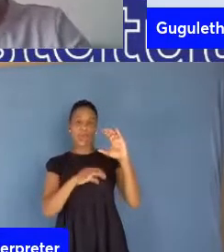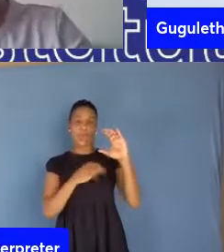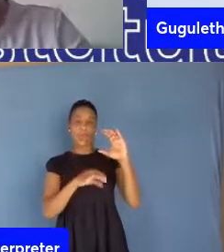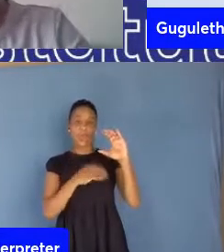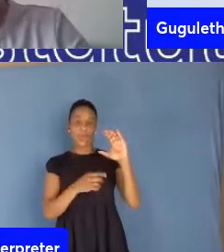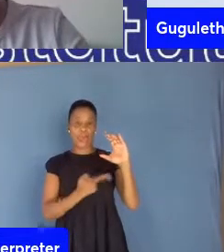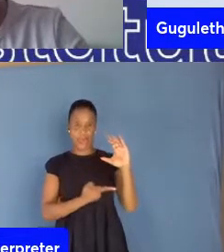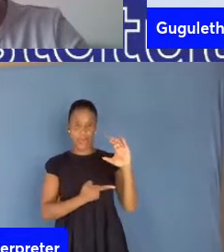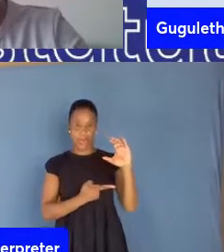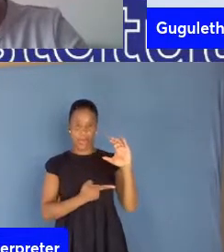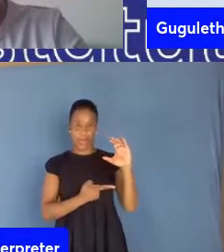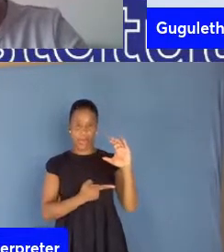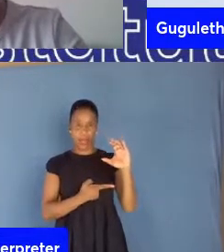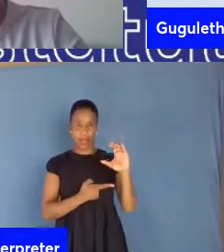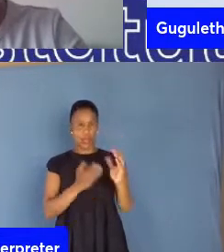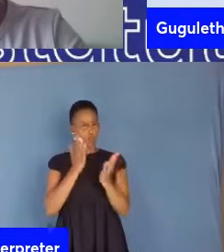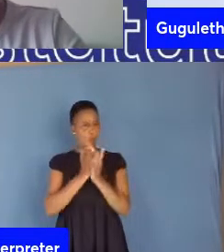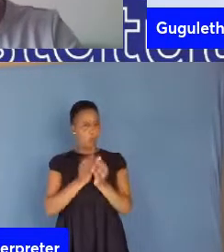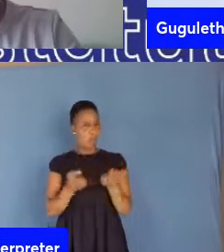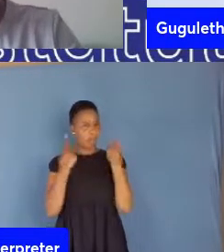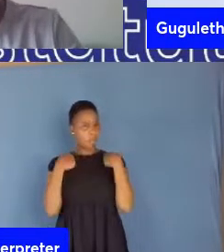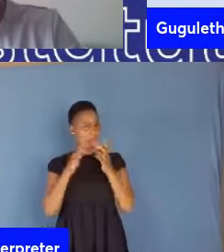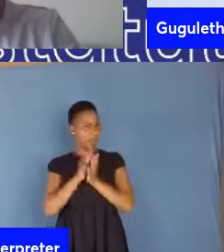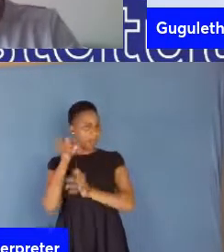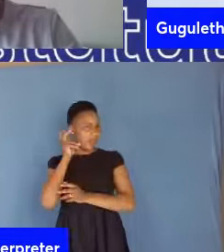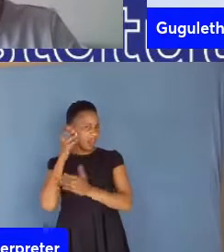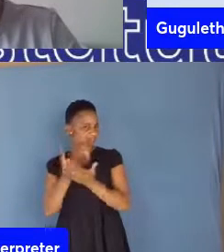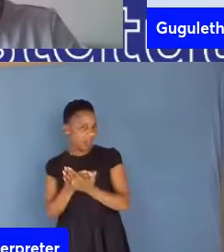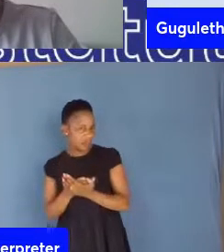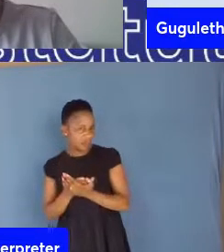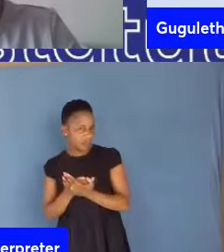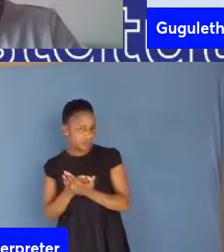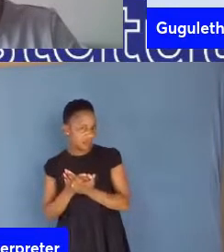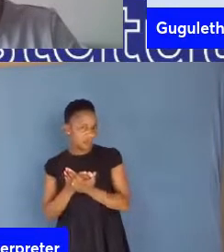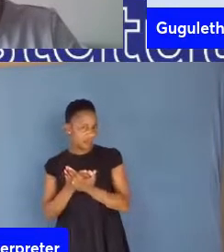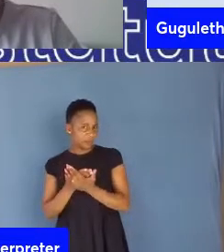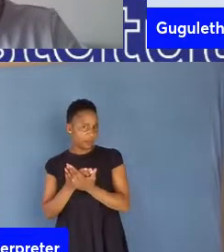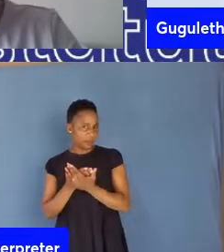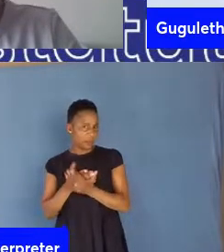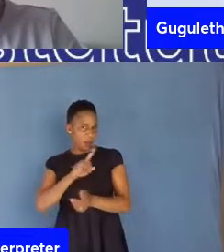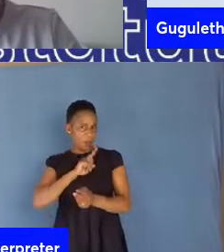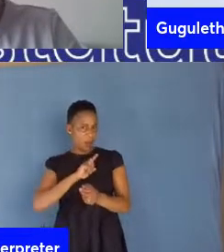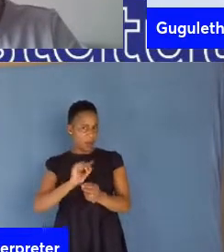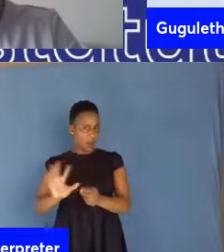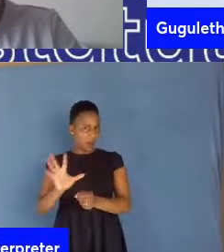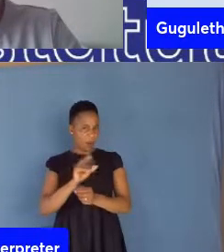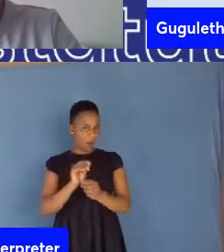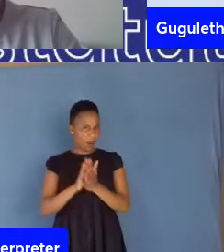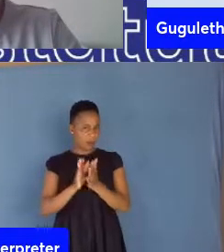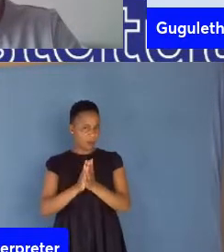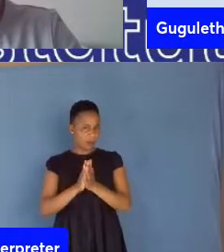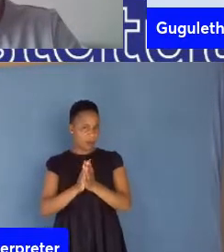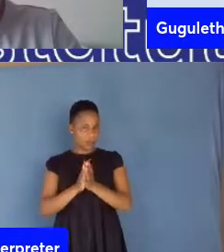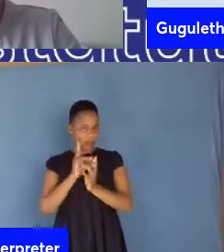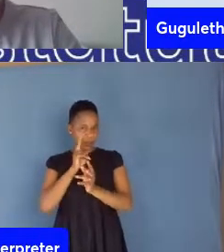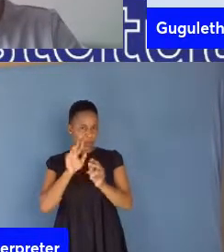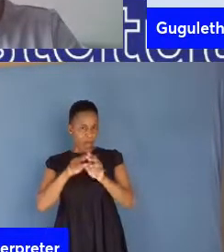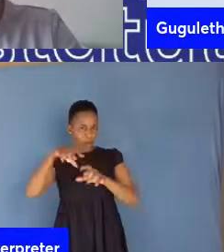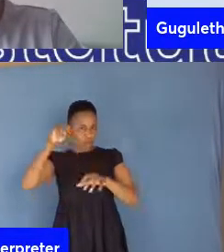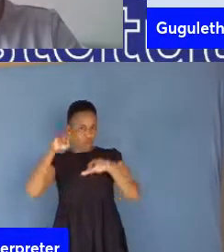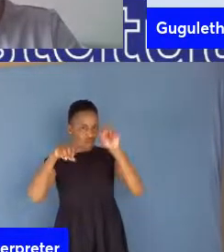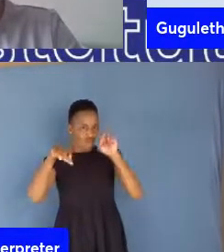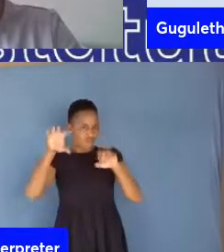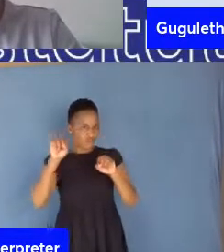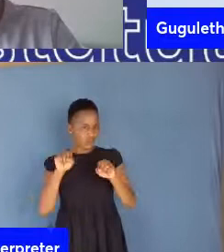I'm not sure if you can hear me because Yes, everybody yes, I seems can to hear be you. going off on my end. You can